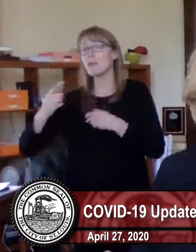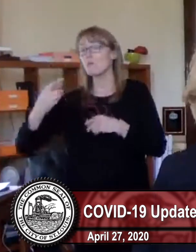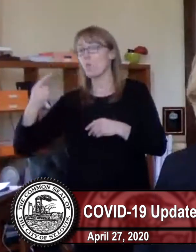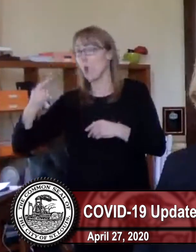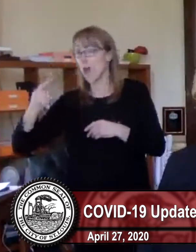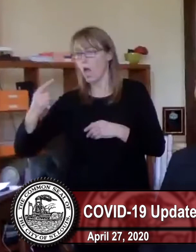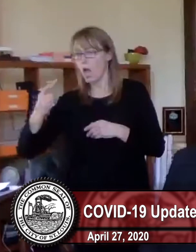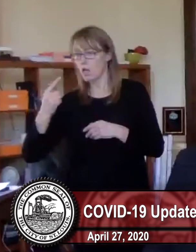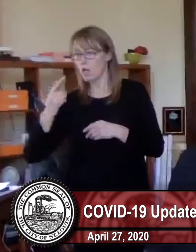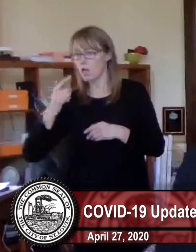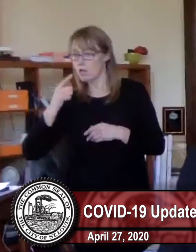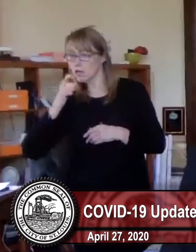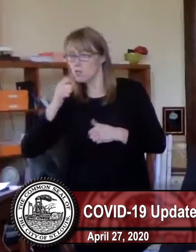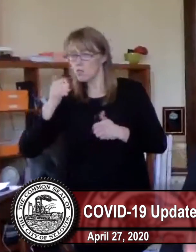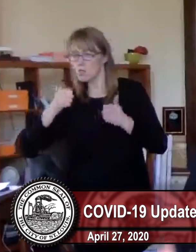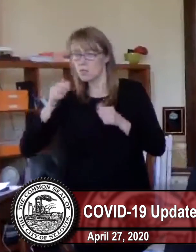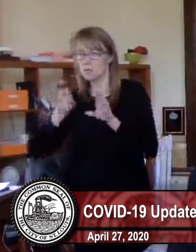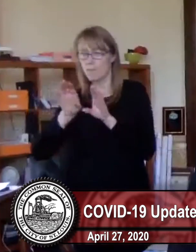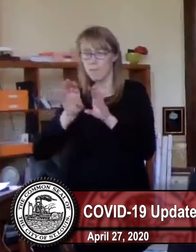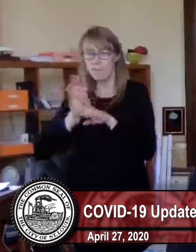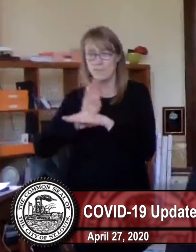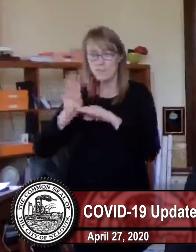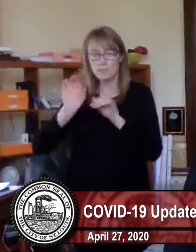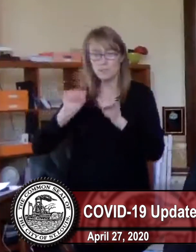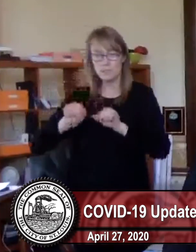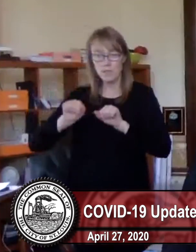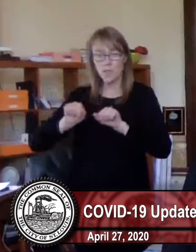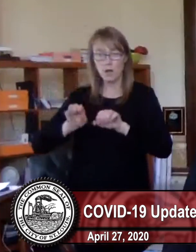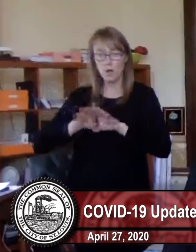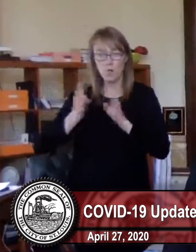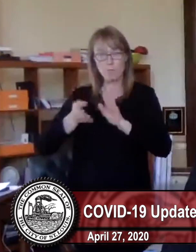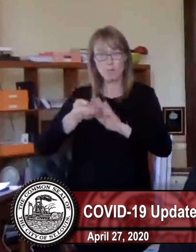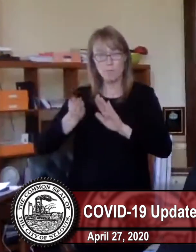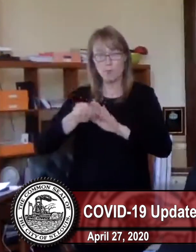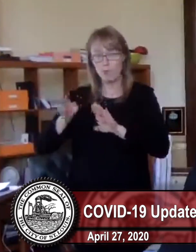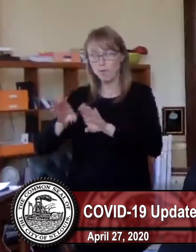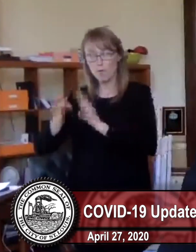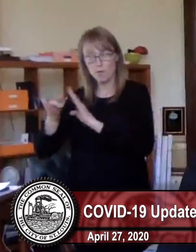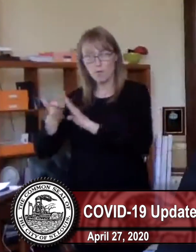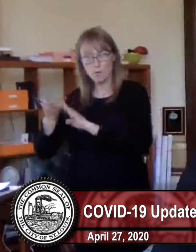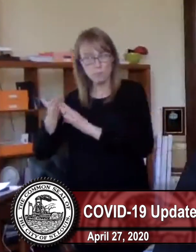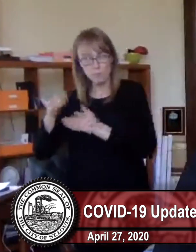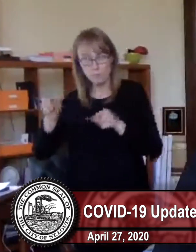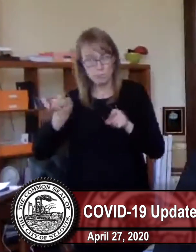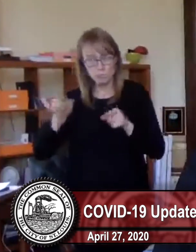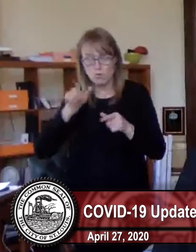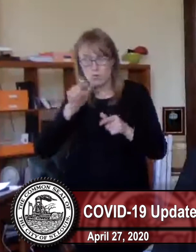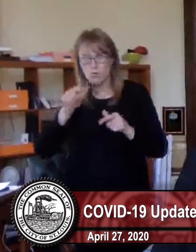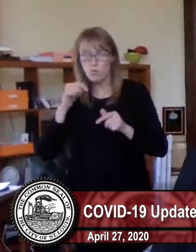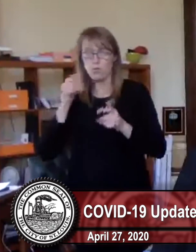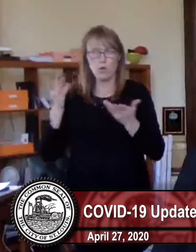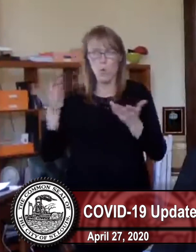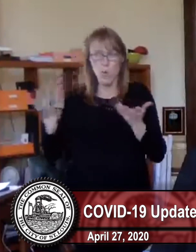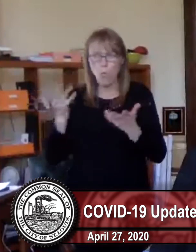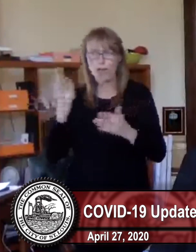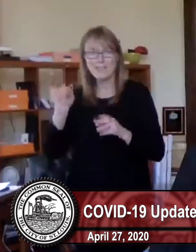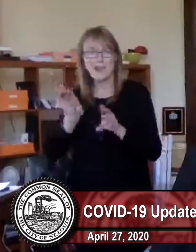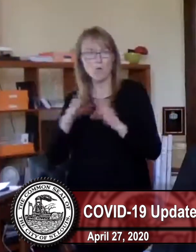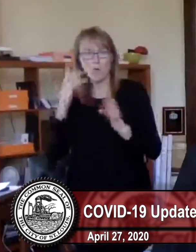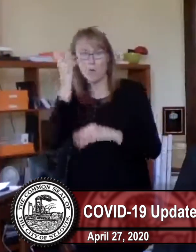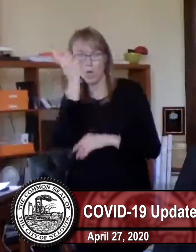phase 3. Until finally we are able to be fully reopened. But it will be a gradual process.